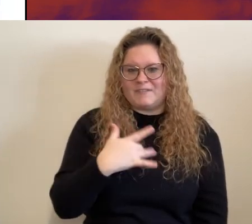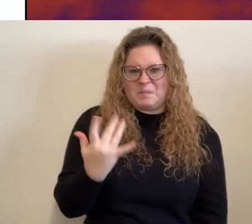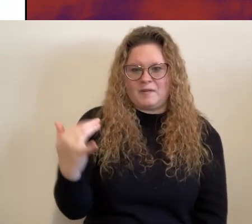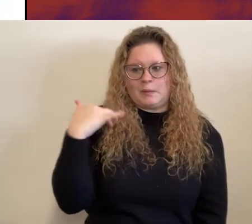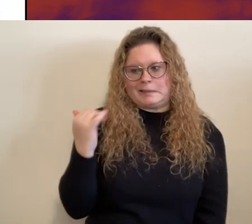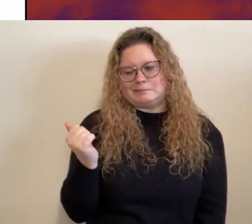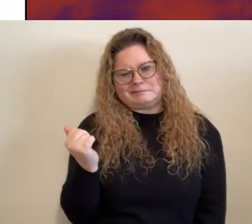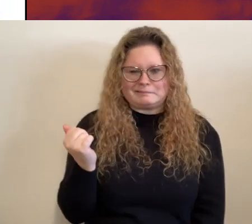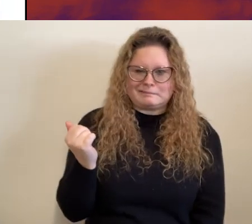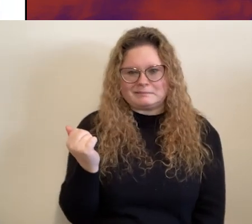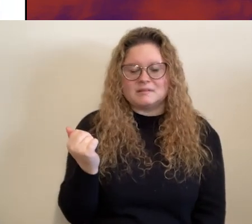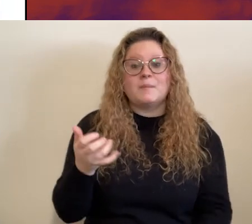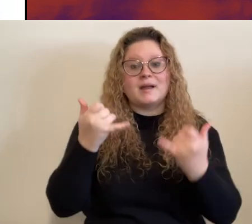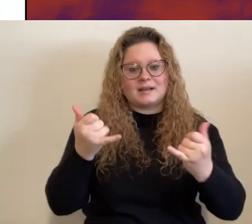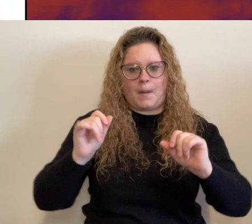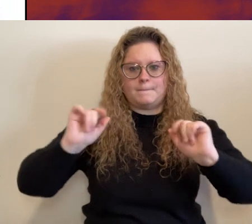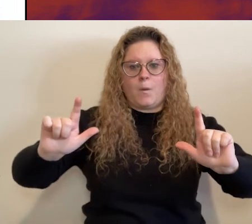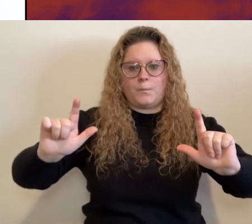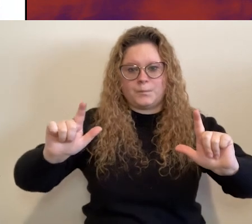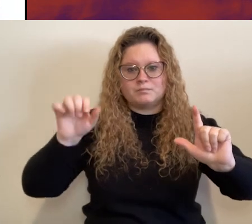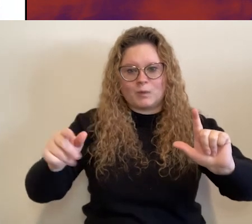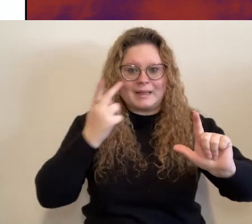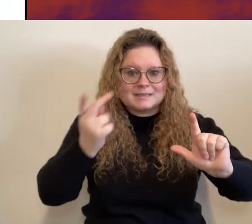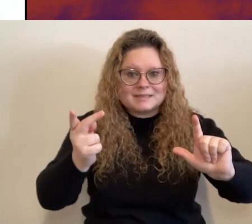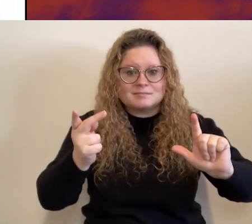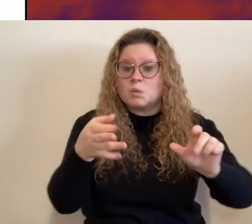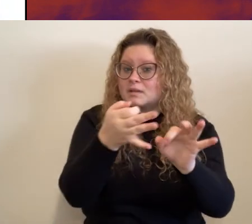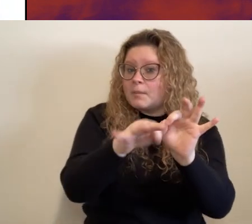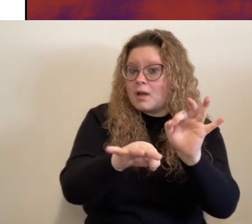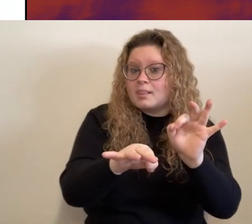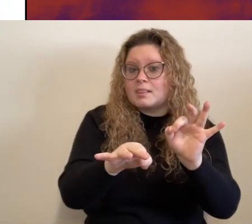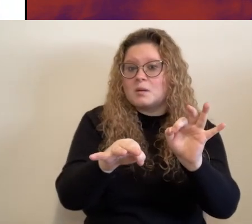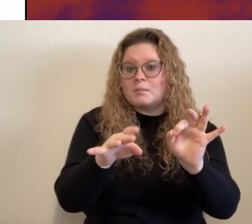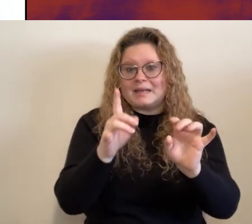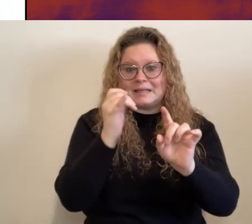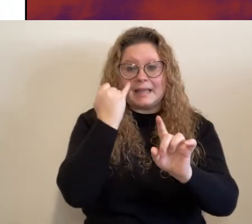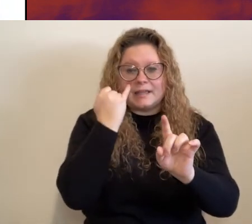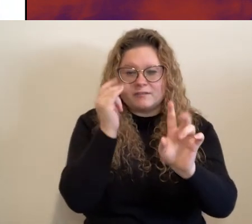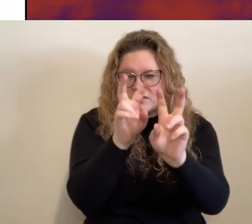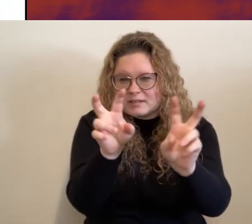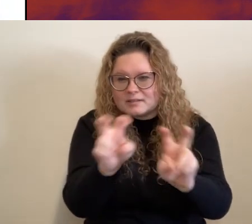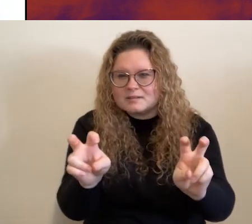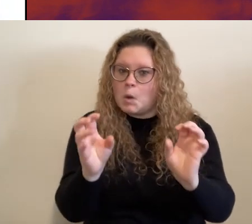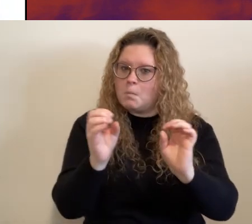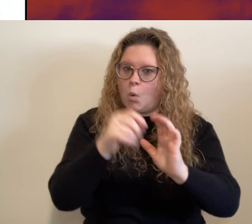So this logo it's simple, but also has a complexity when you look deeper into it.